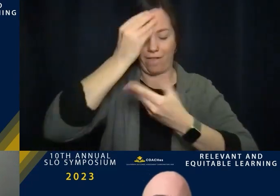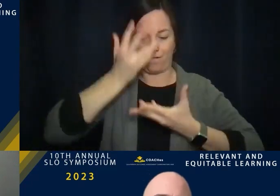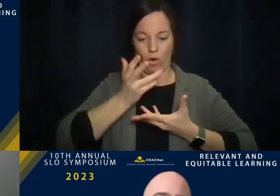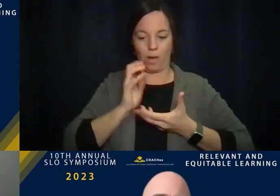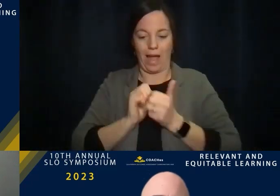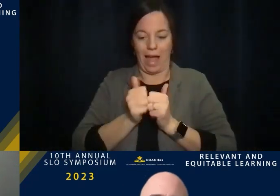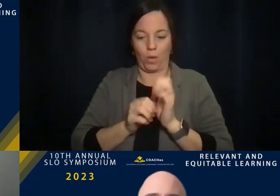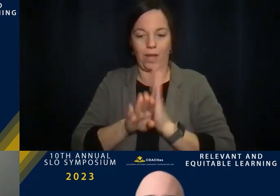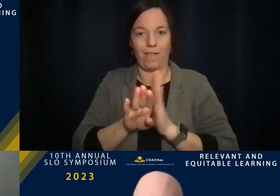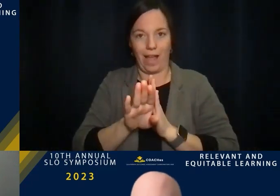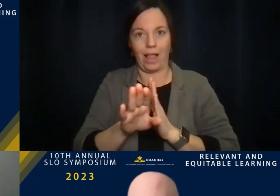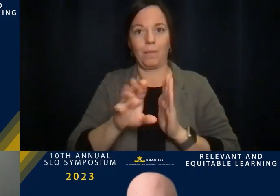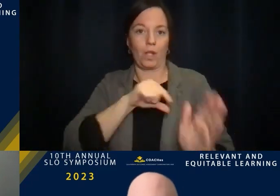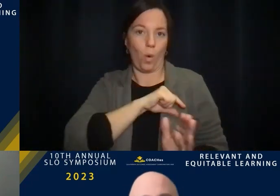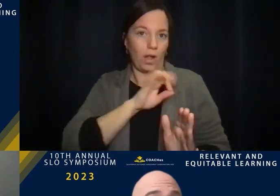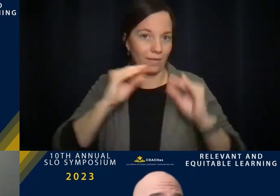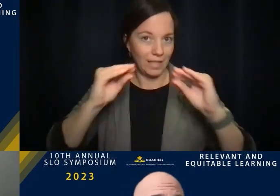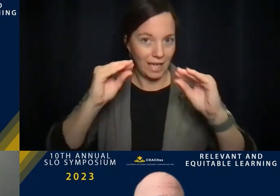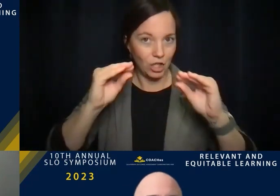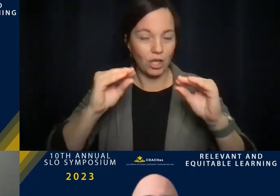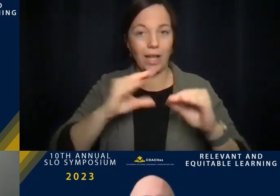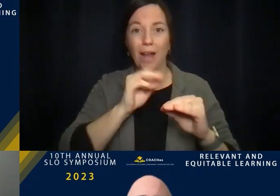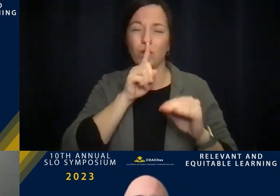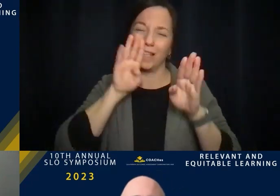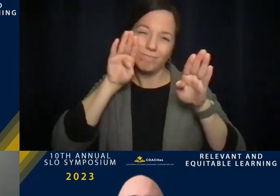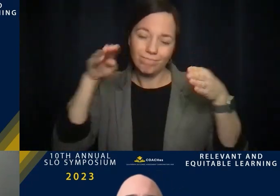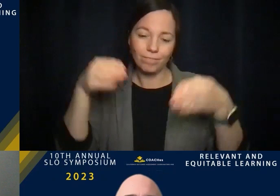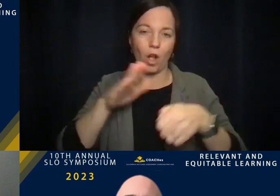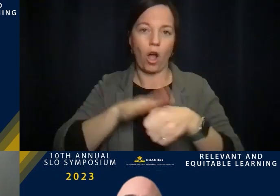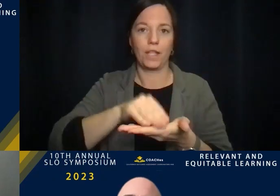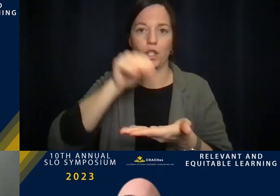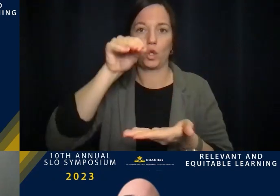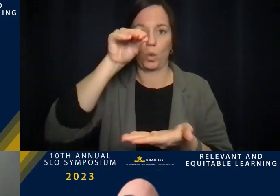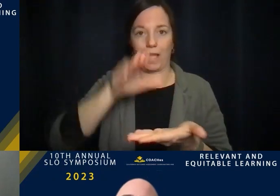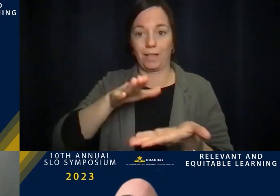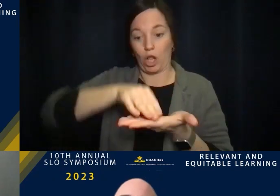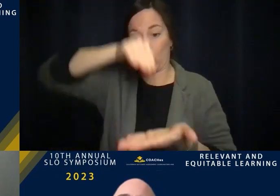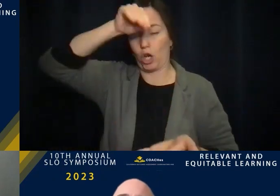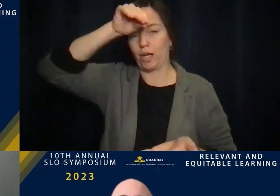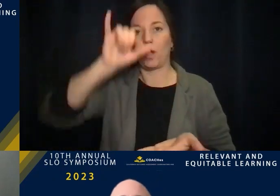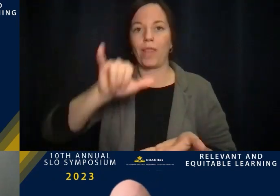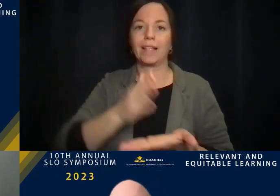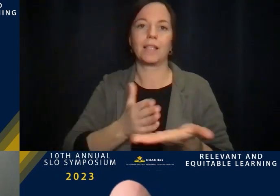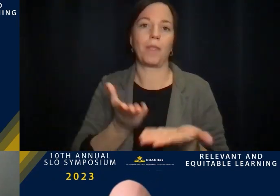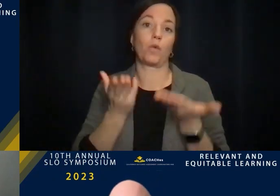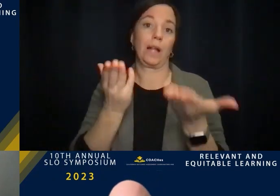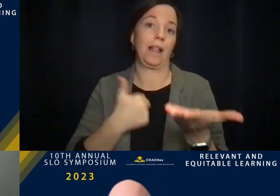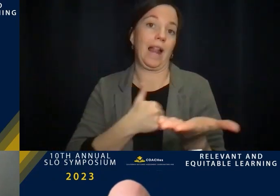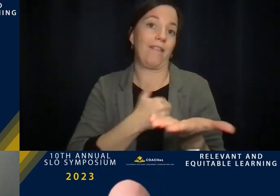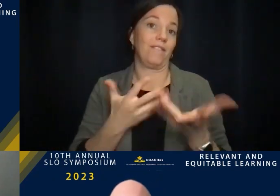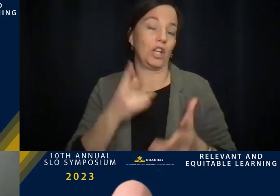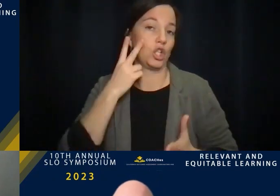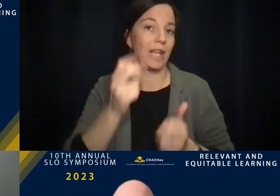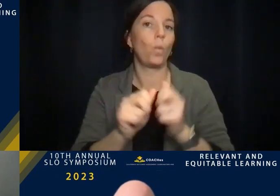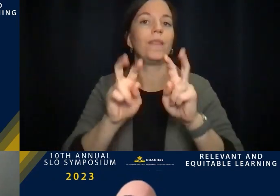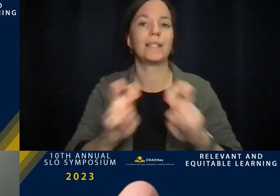quality teaching and the like, and really emphasis on student learning. So that would be some of the recommendations I would see with assessments and